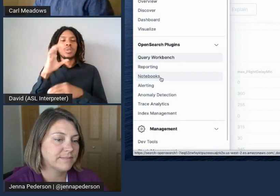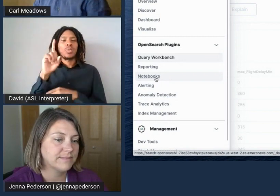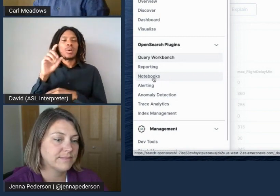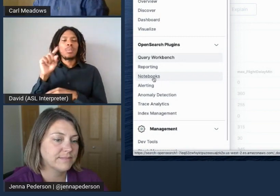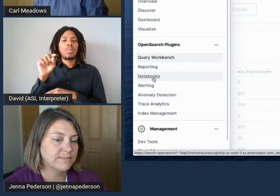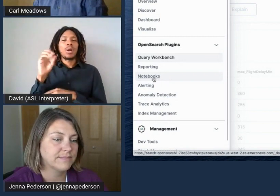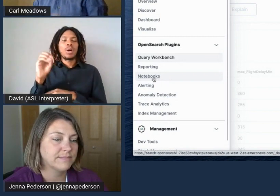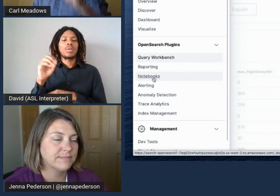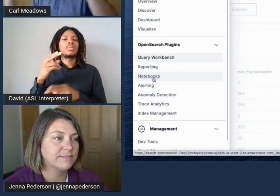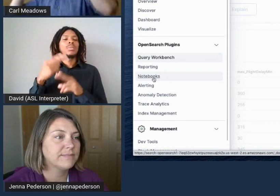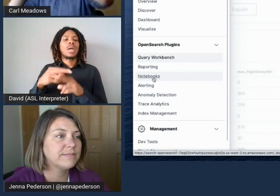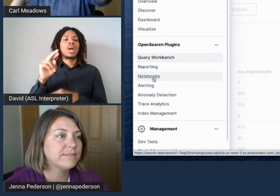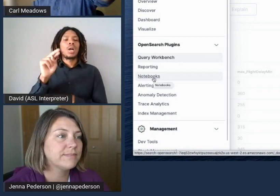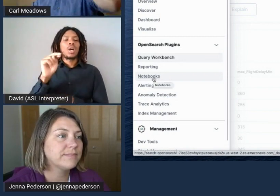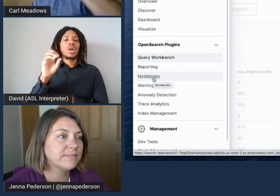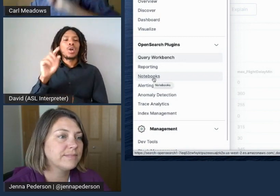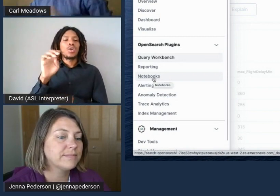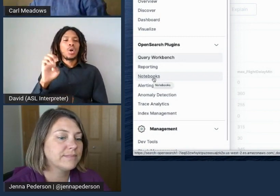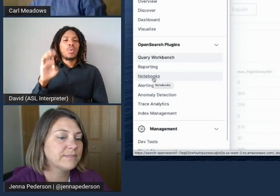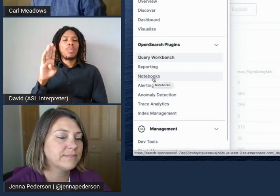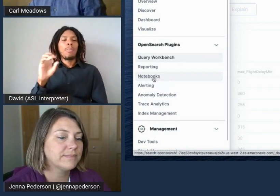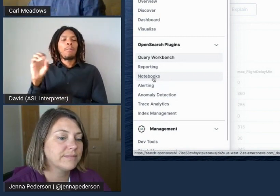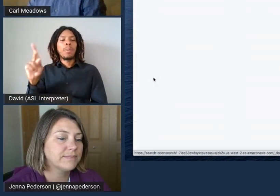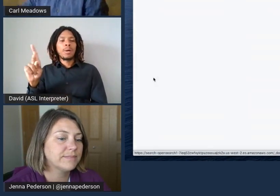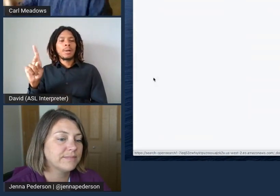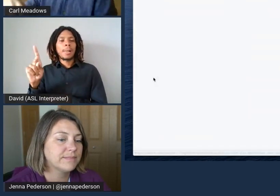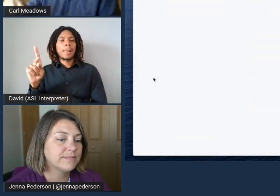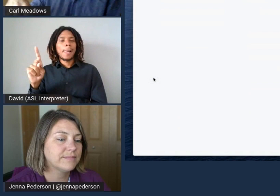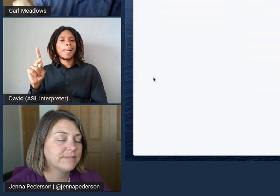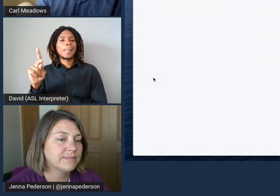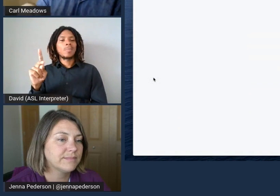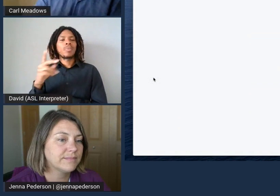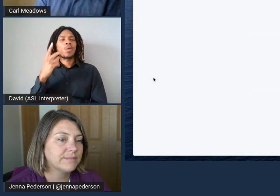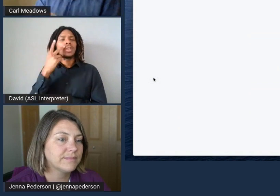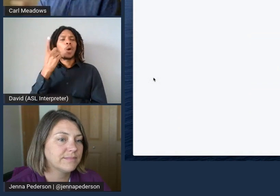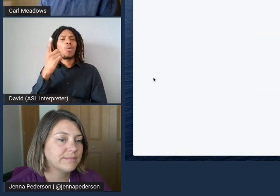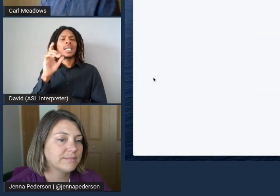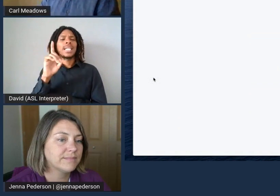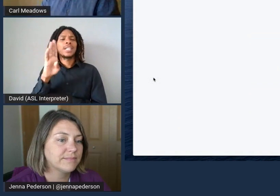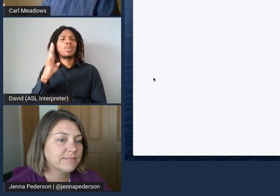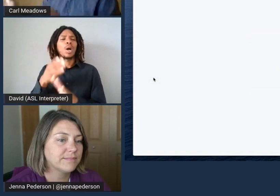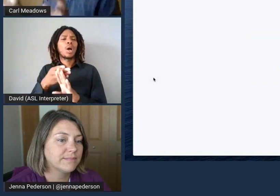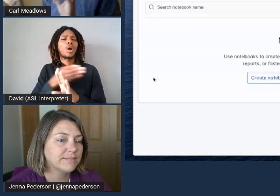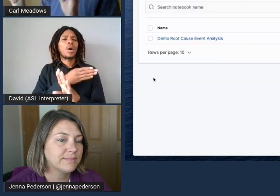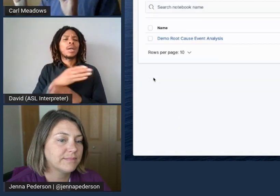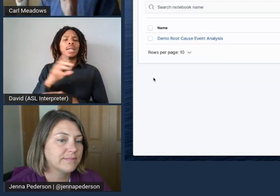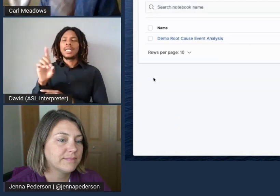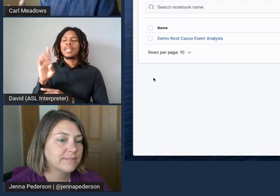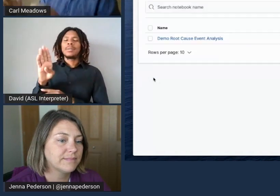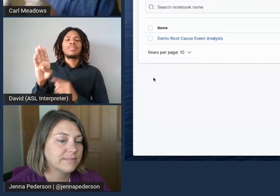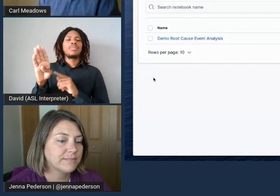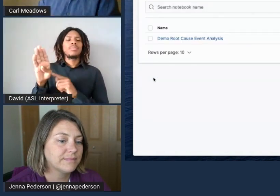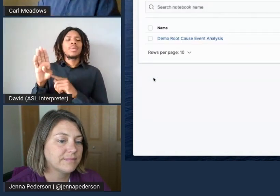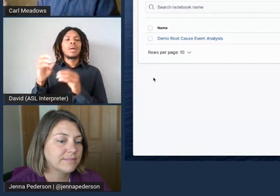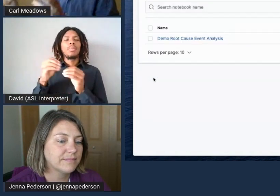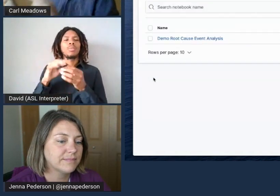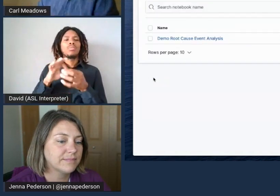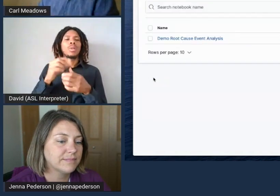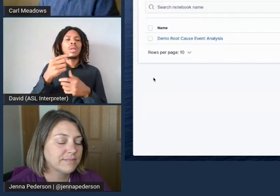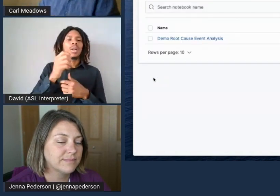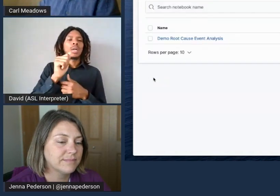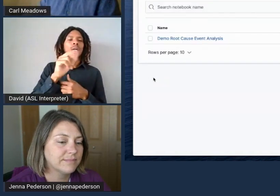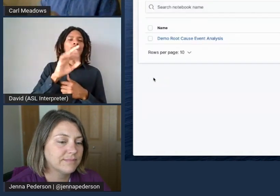notebooks. So we saw a dashboard earlier, and dashboards are essential to like Grafana and Kibana